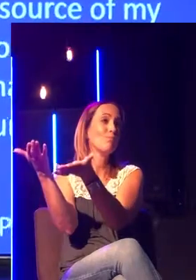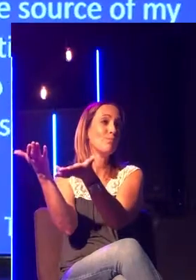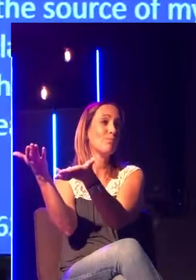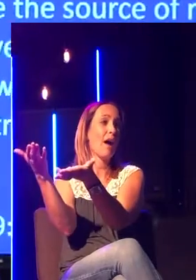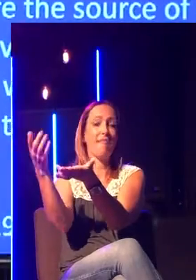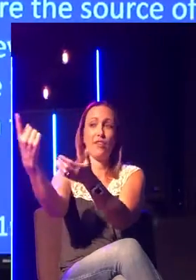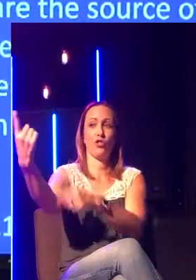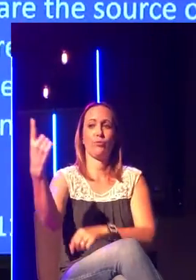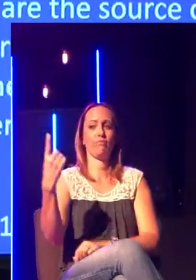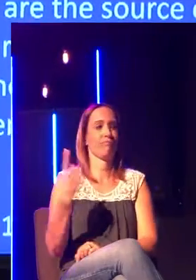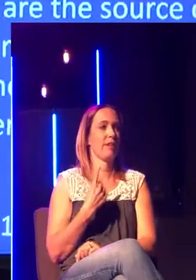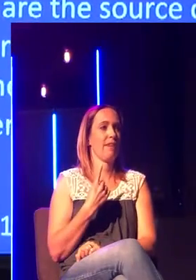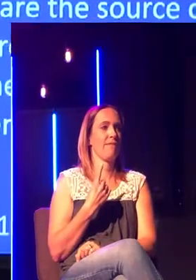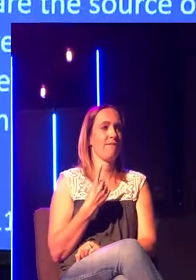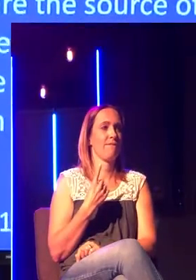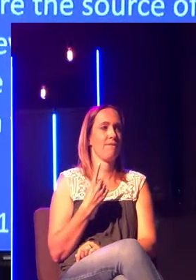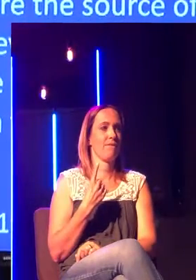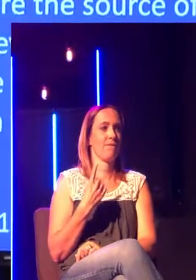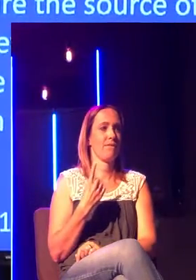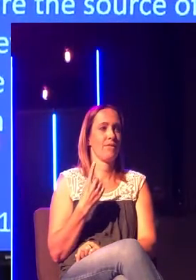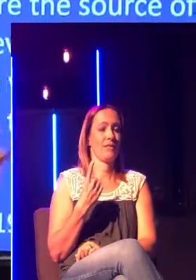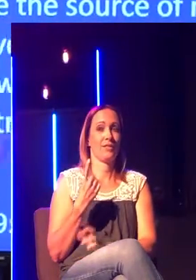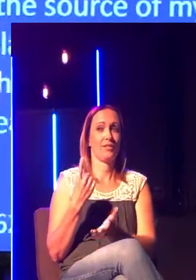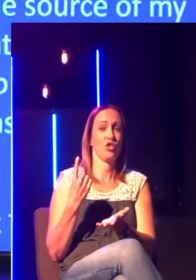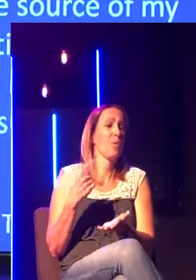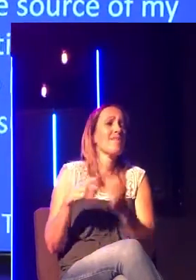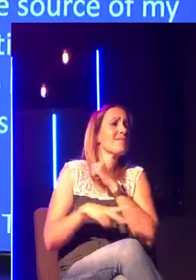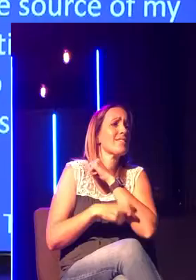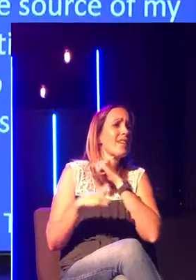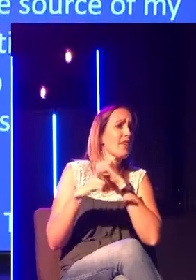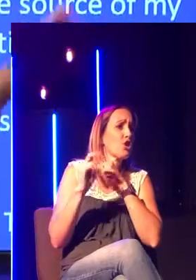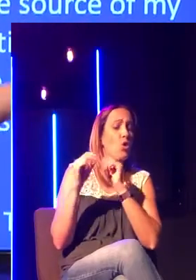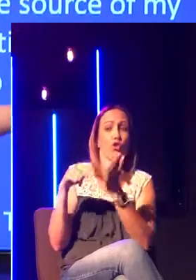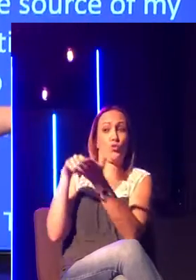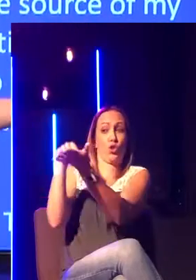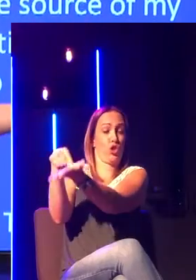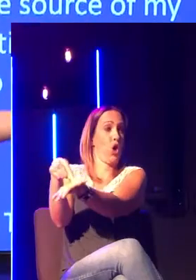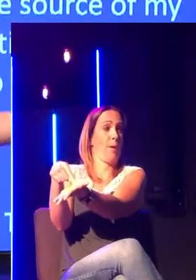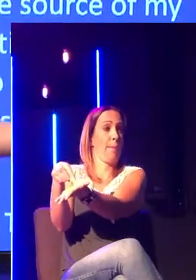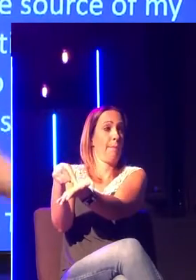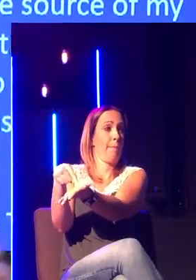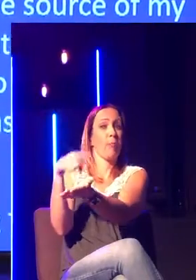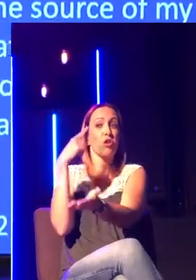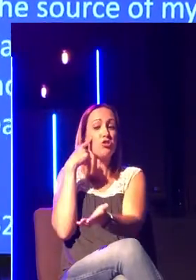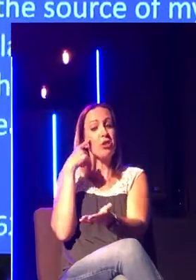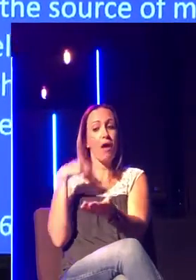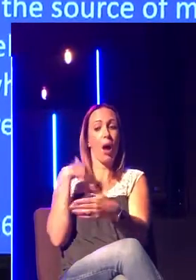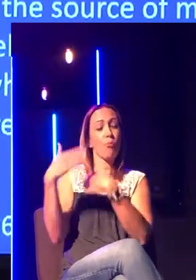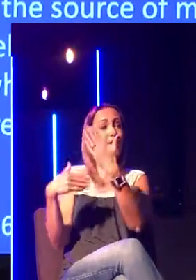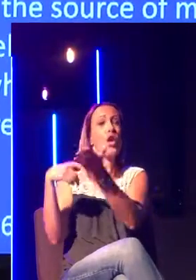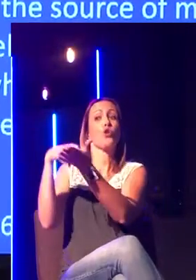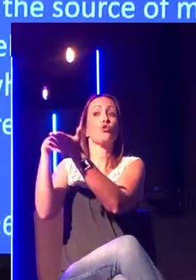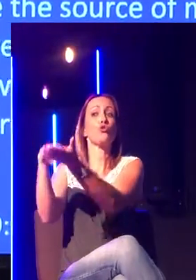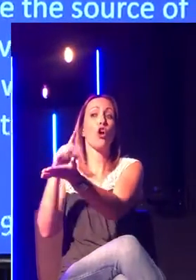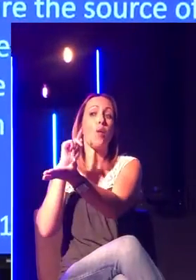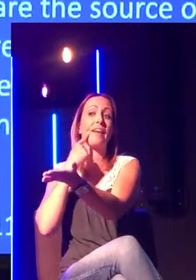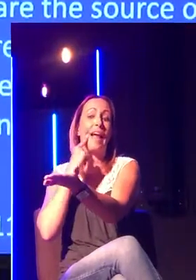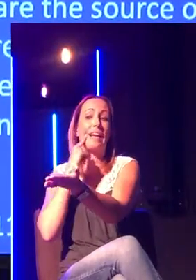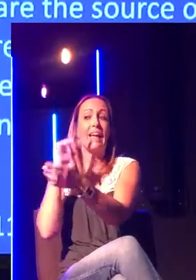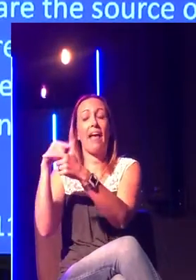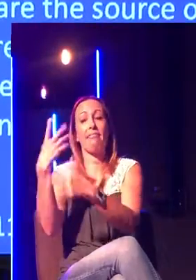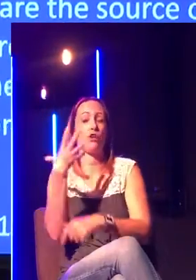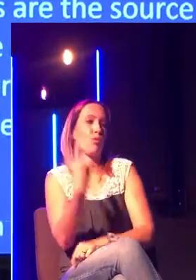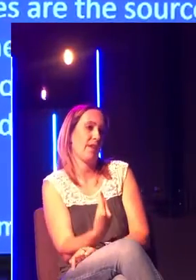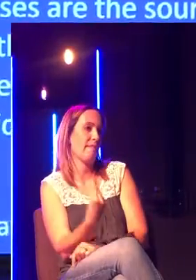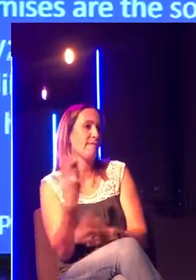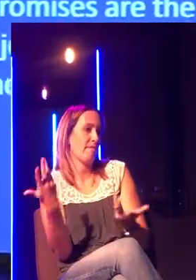she would walk out. She wasn't stealing it. She was showing, because that's how she thought the process worked. She would show the candy, this is